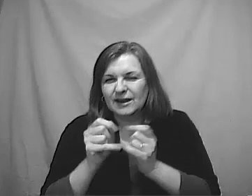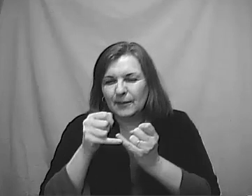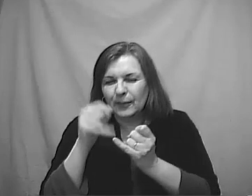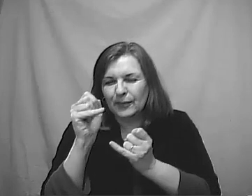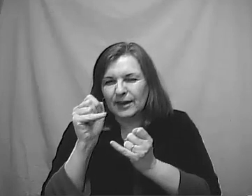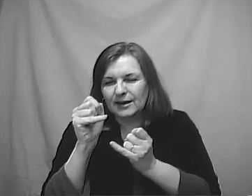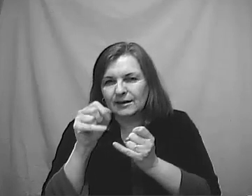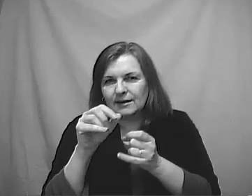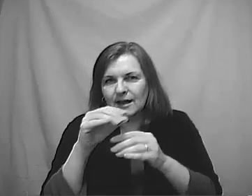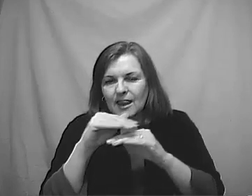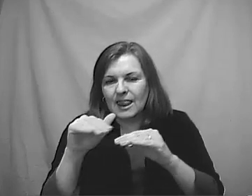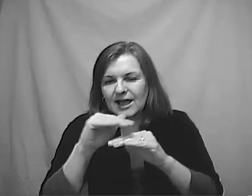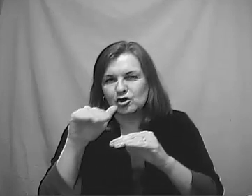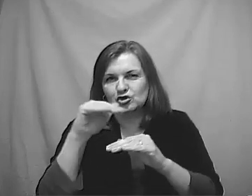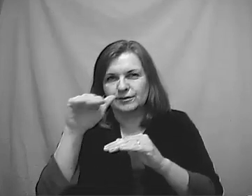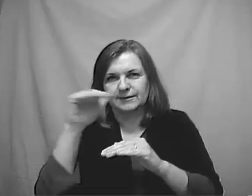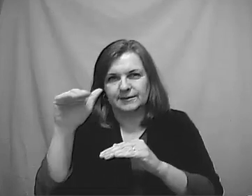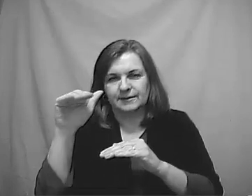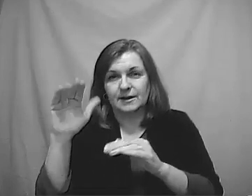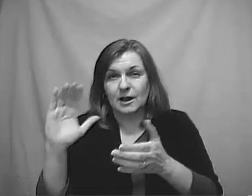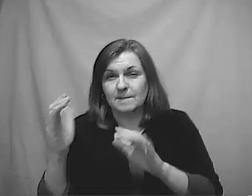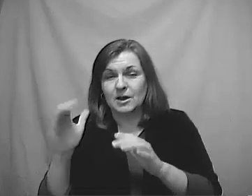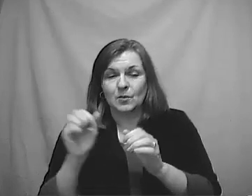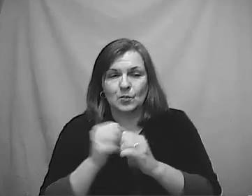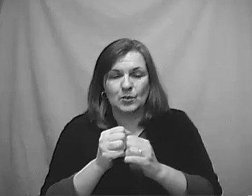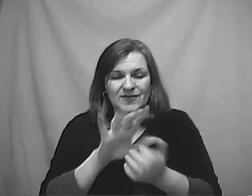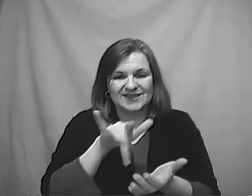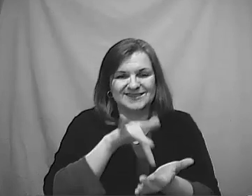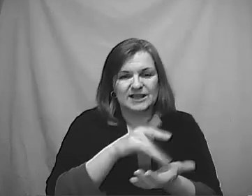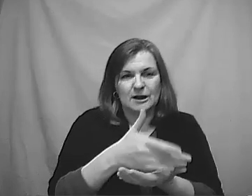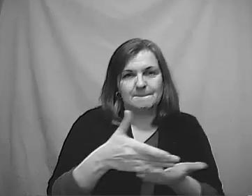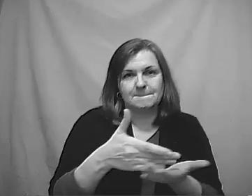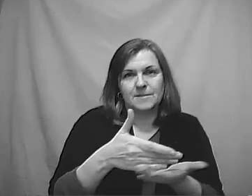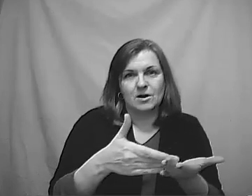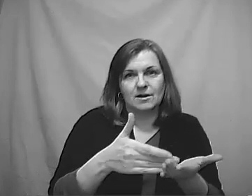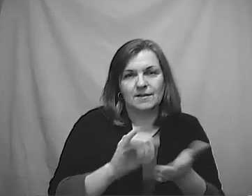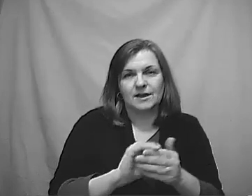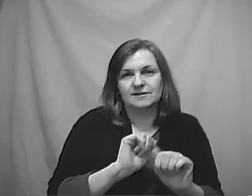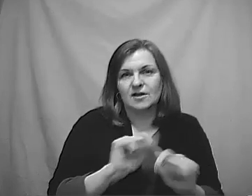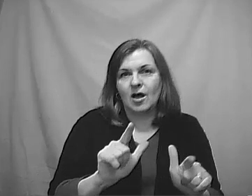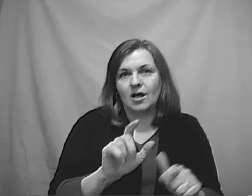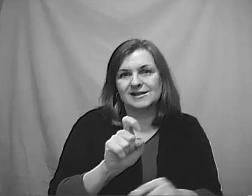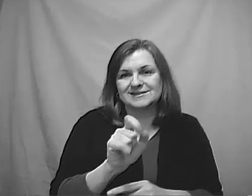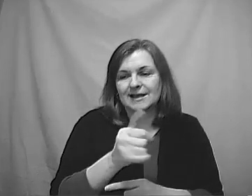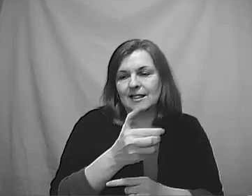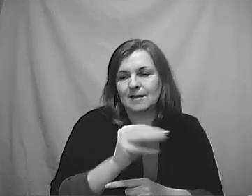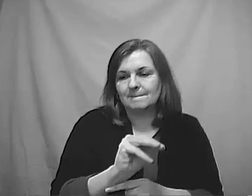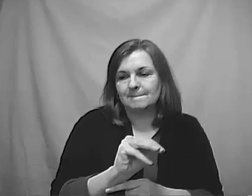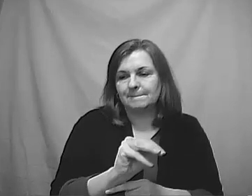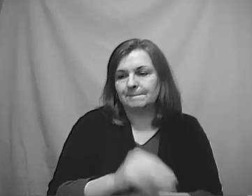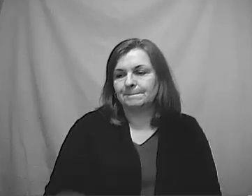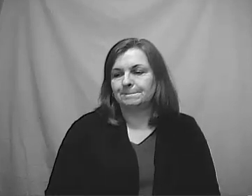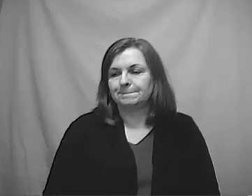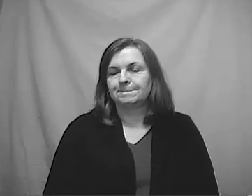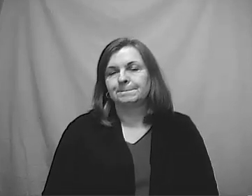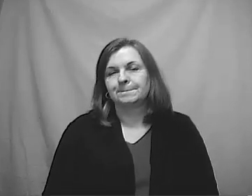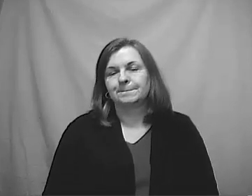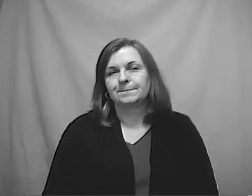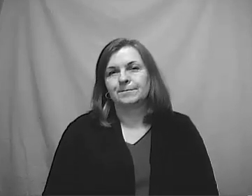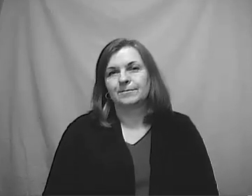small layers. You see how thin this layer is compared to that center part that is all